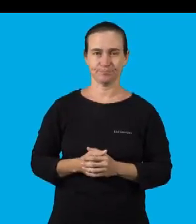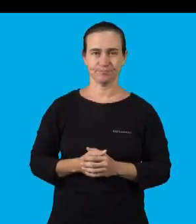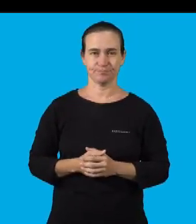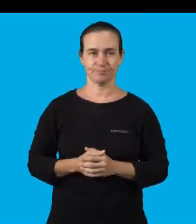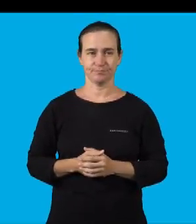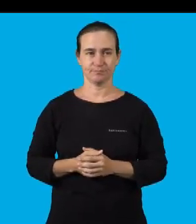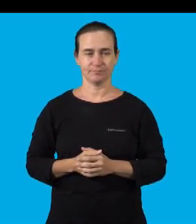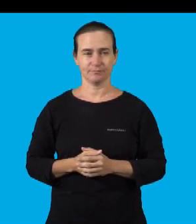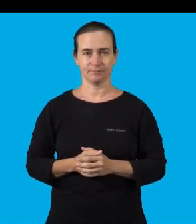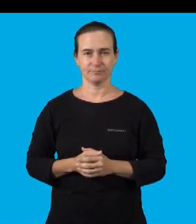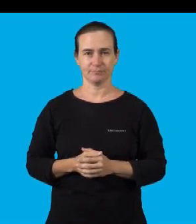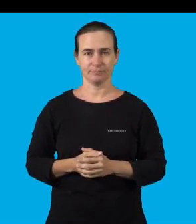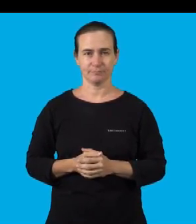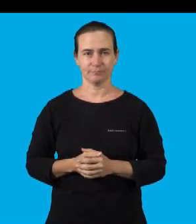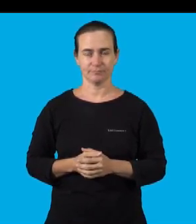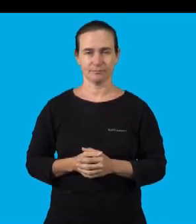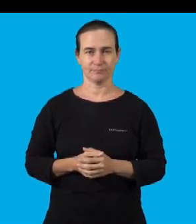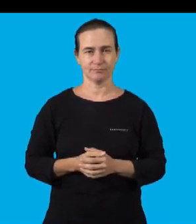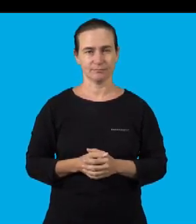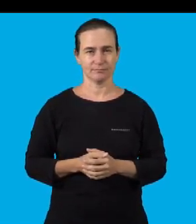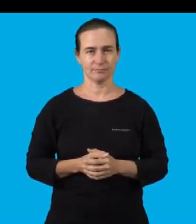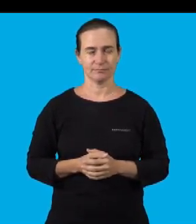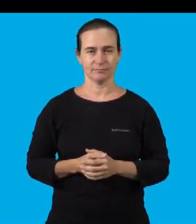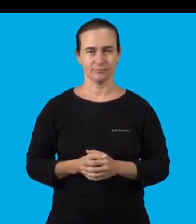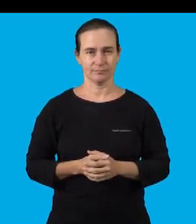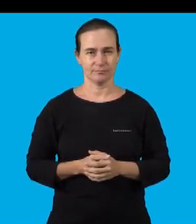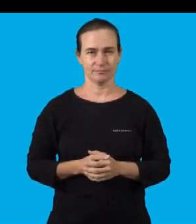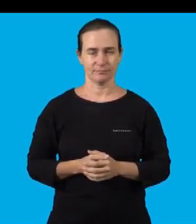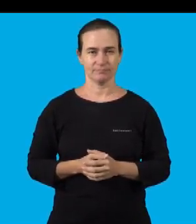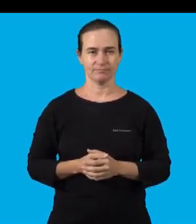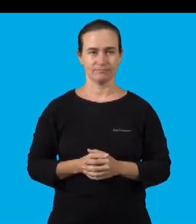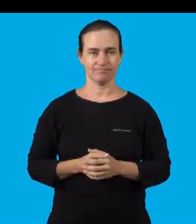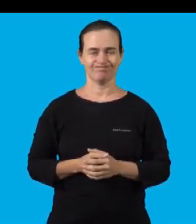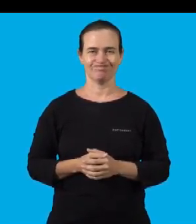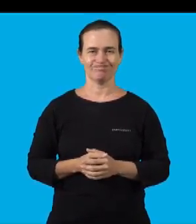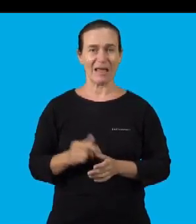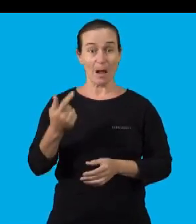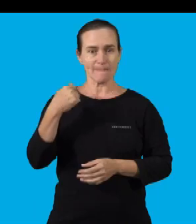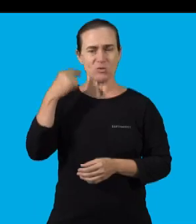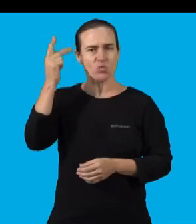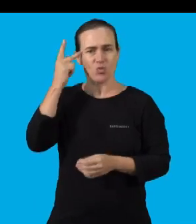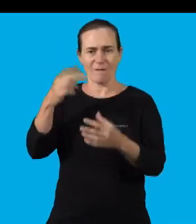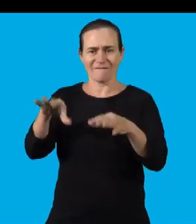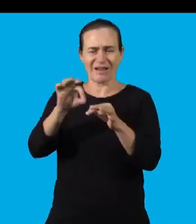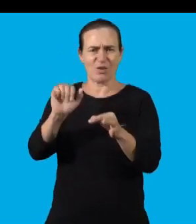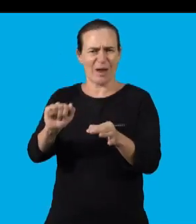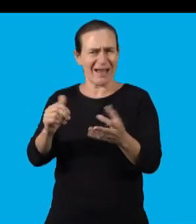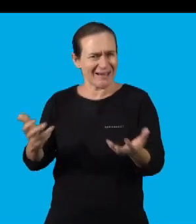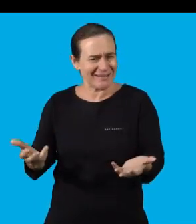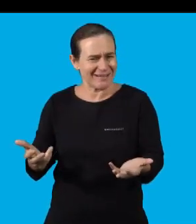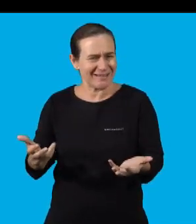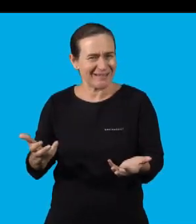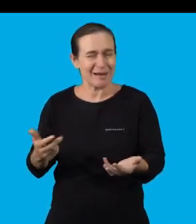Now, when it comes to this question, what mainly you might struggle with is that you do not know the value of A. But in this case,